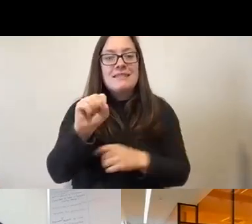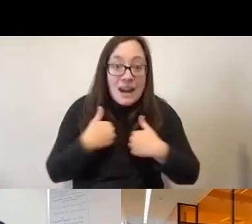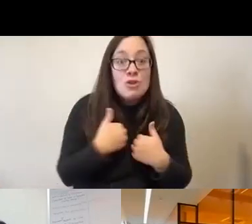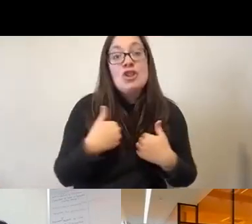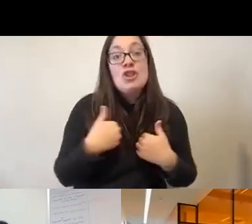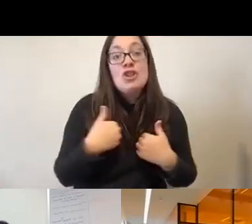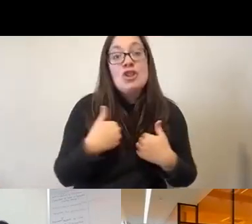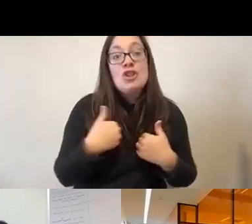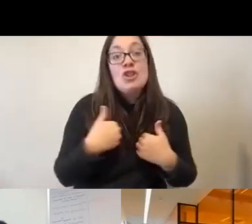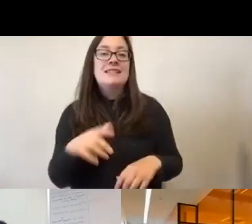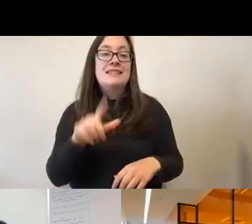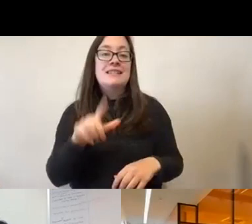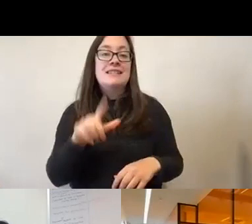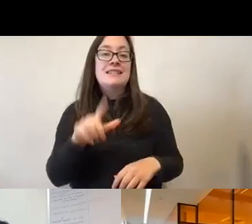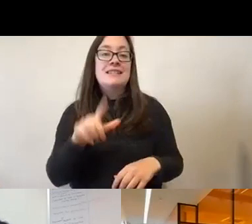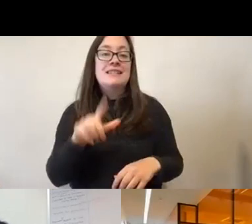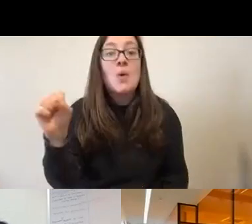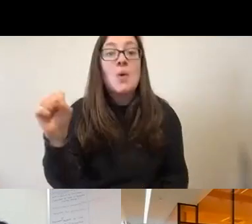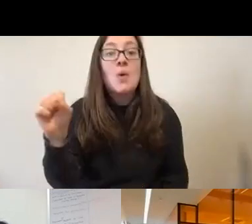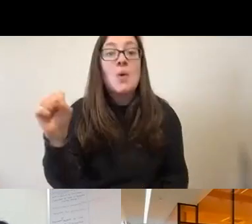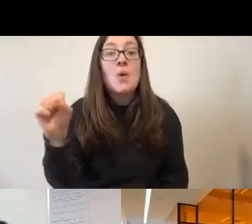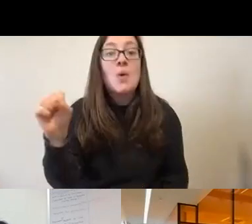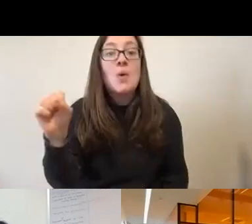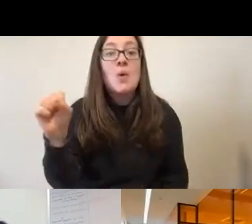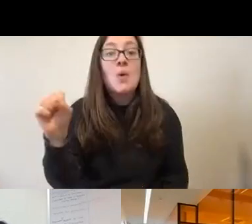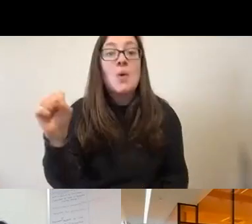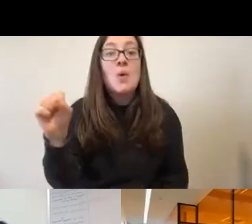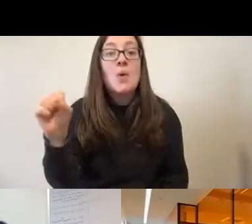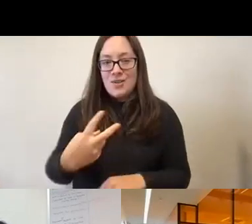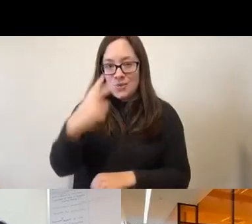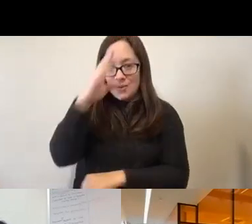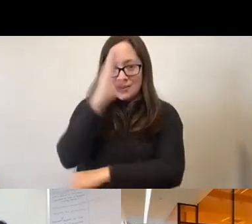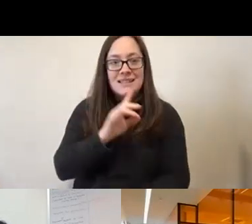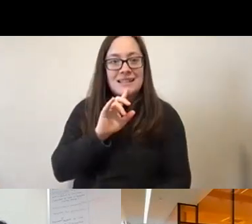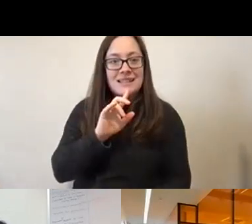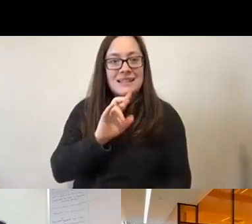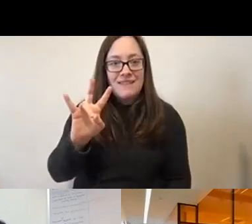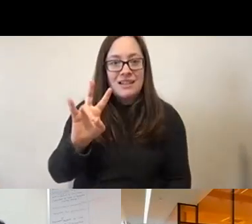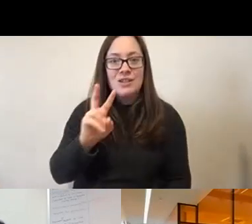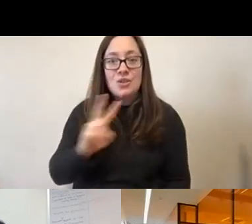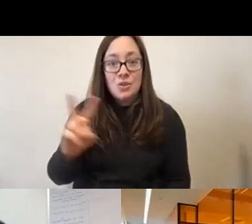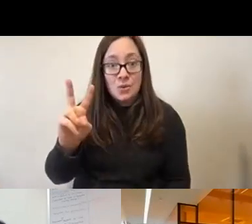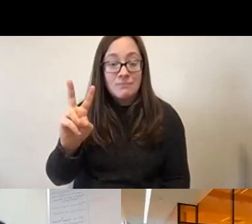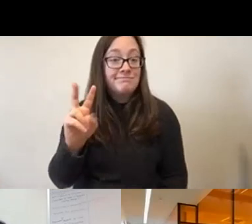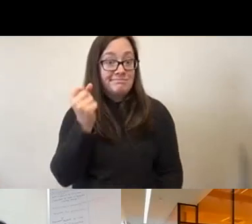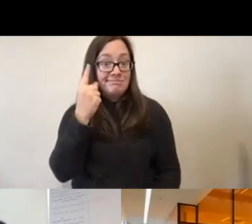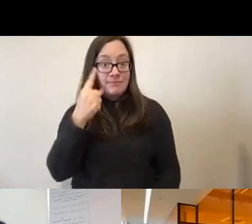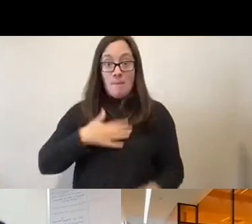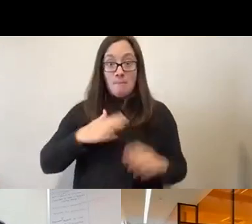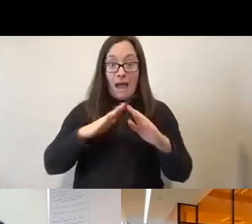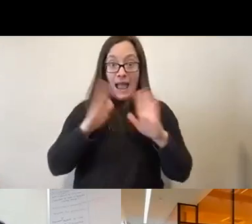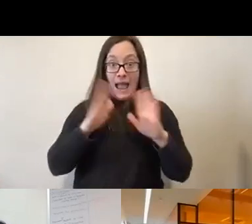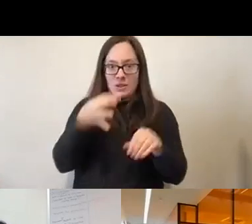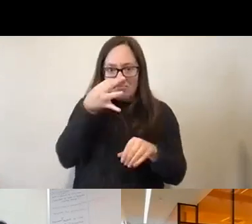my 7 and 2-year-old boys. Home is just off campus. I could walk. which has been really